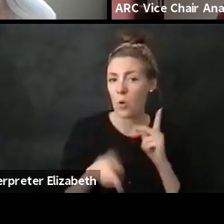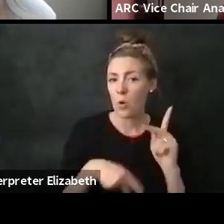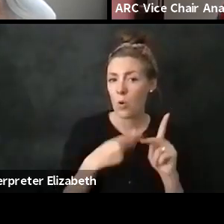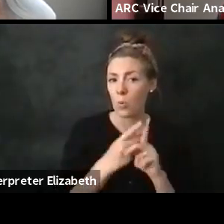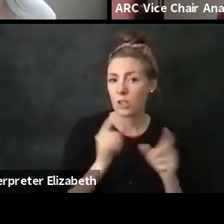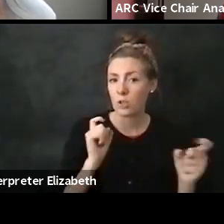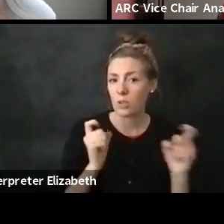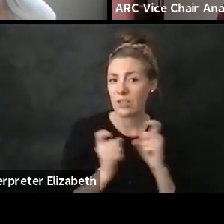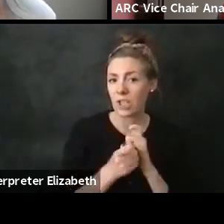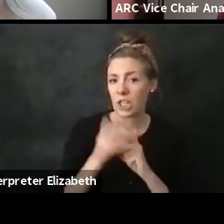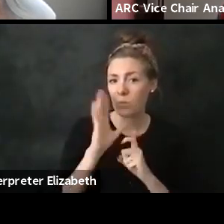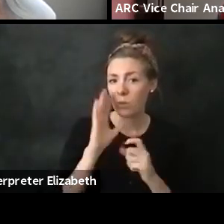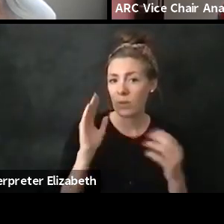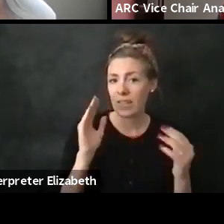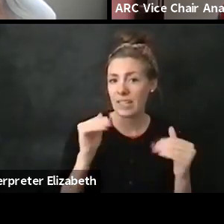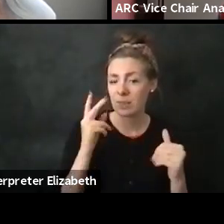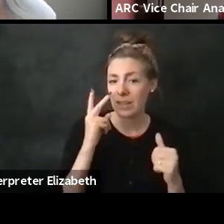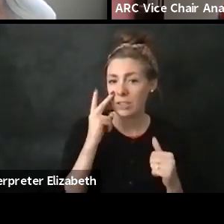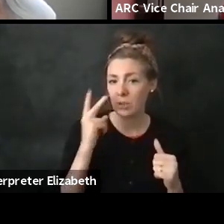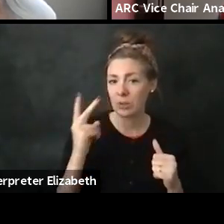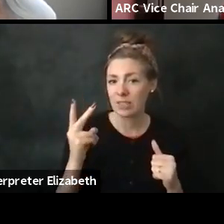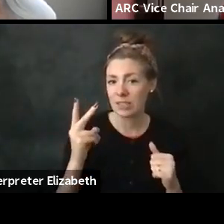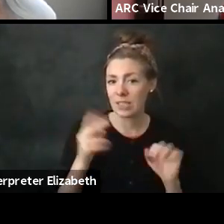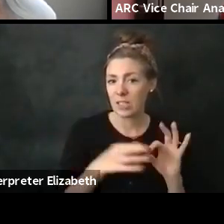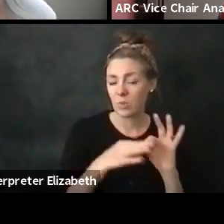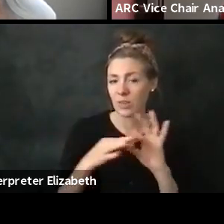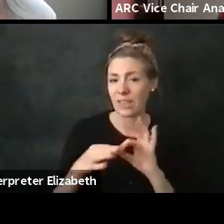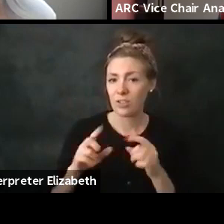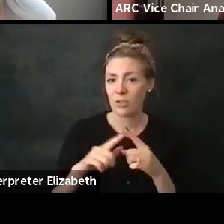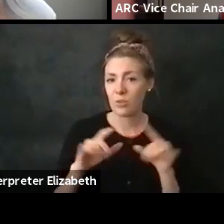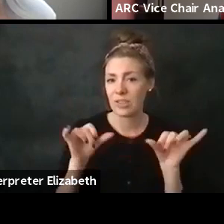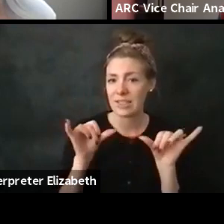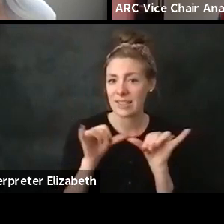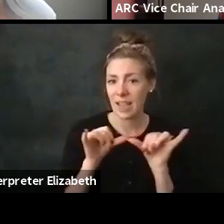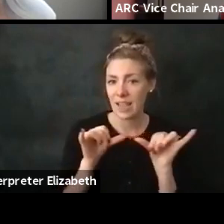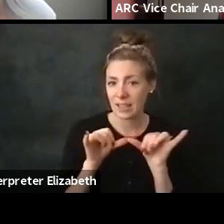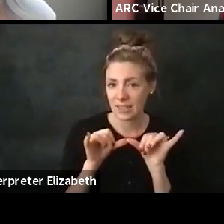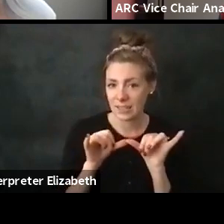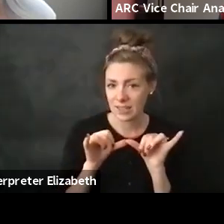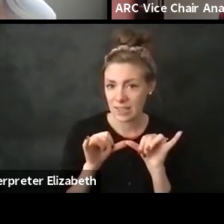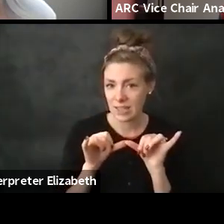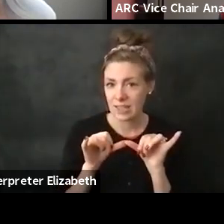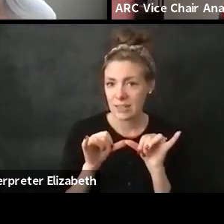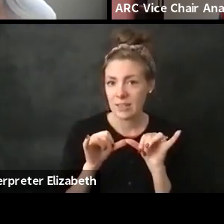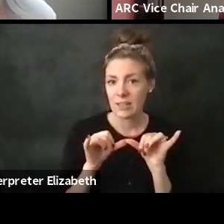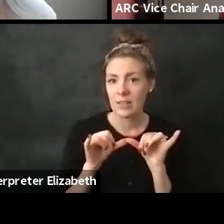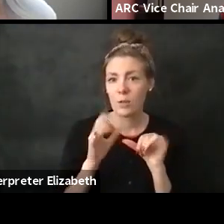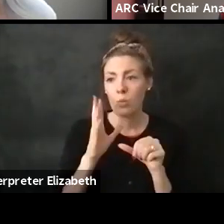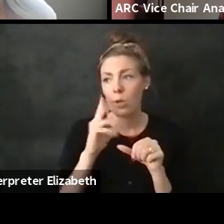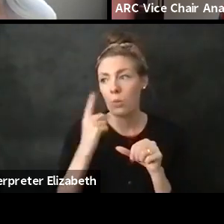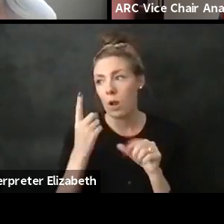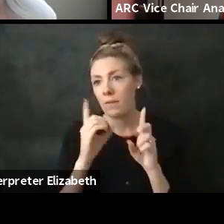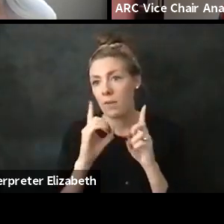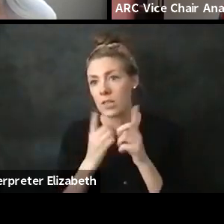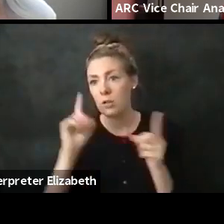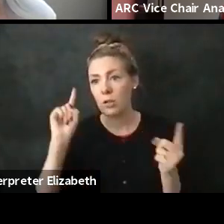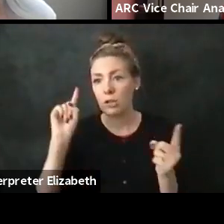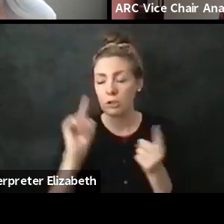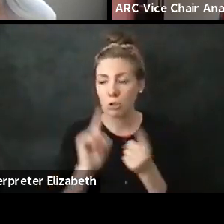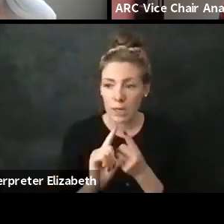would we expect to see in terms of the size of, you know, would one of those districts shrink? Would one of them grow?